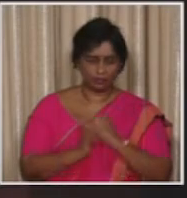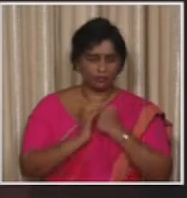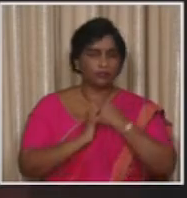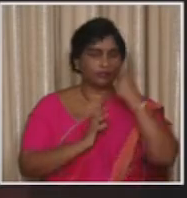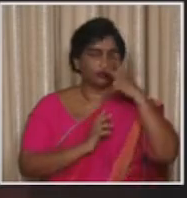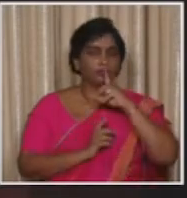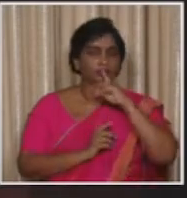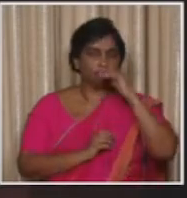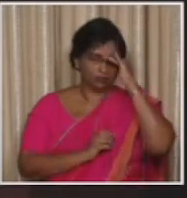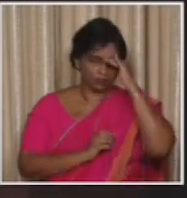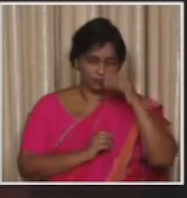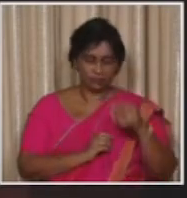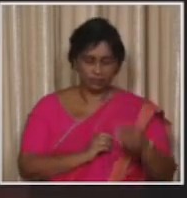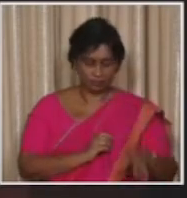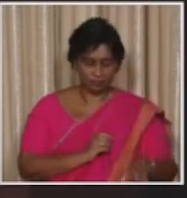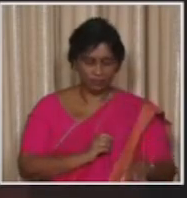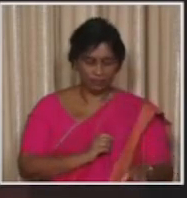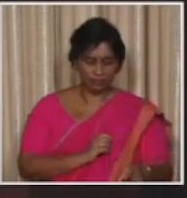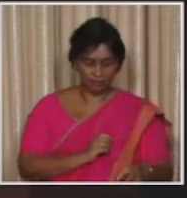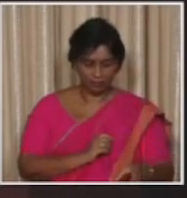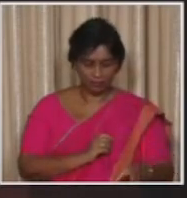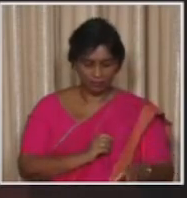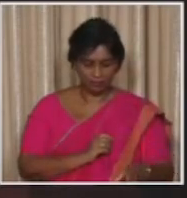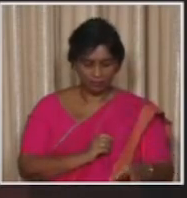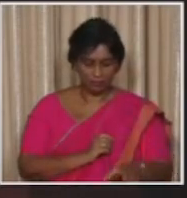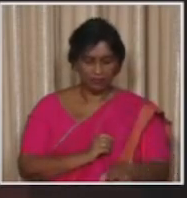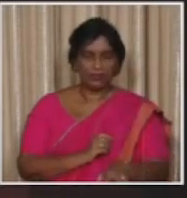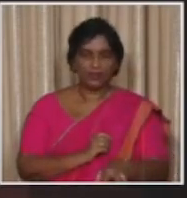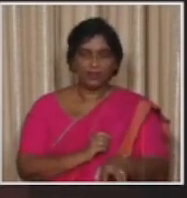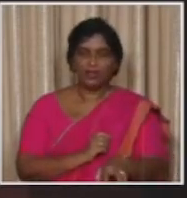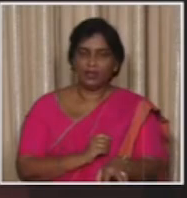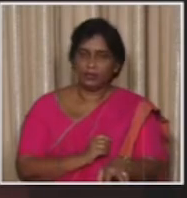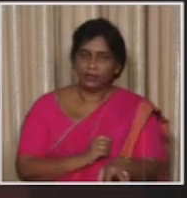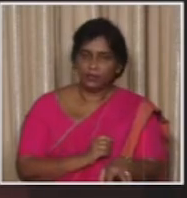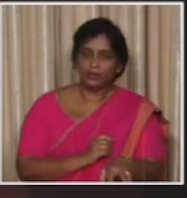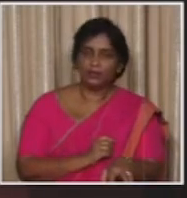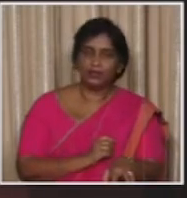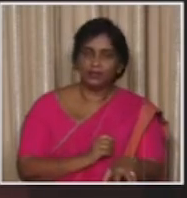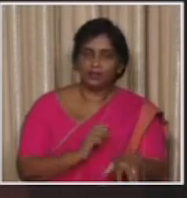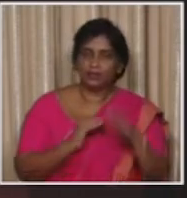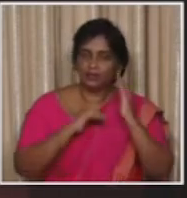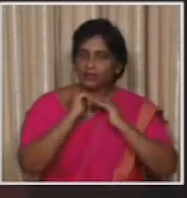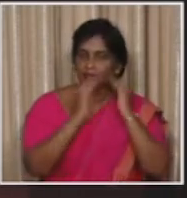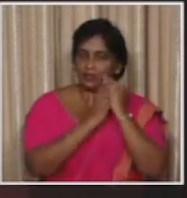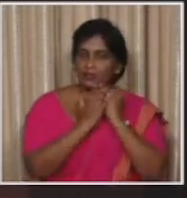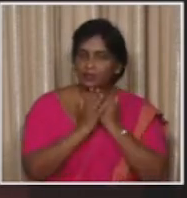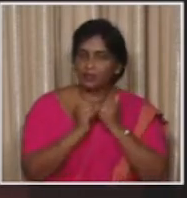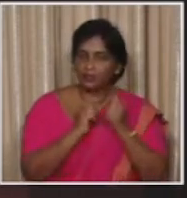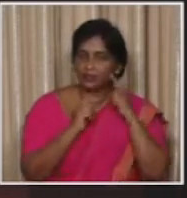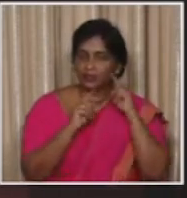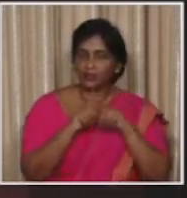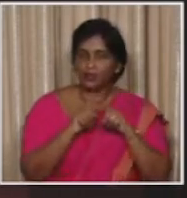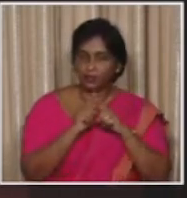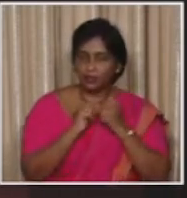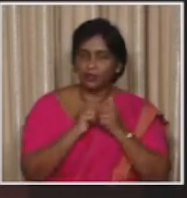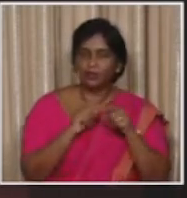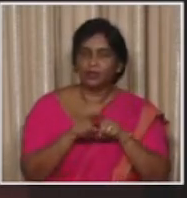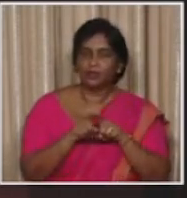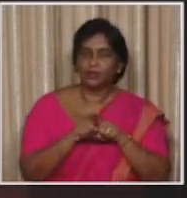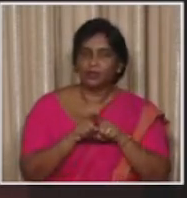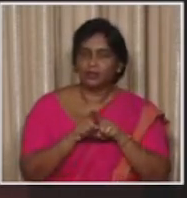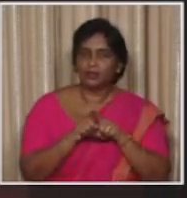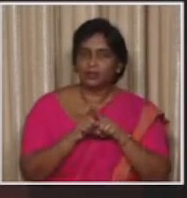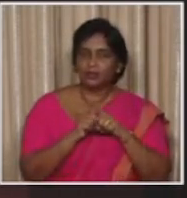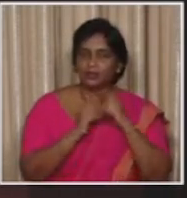there to prepare my speech based on IMF statements. I have a mind of my own. I have an intellect of my